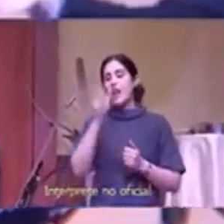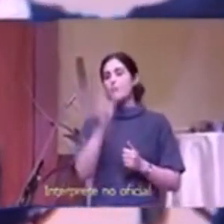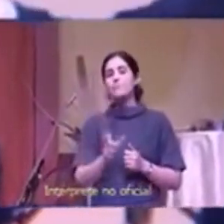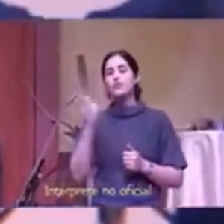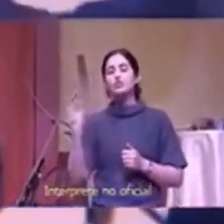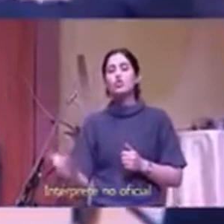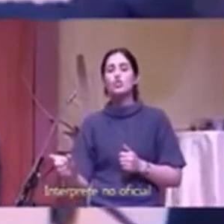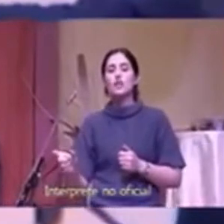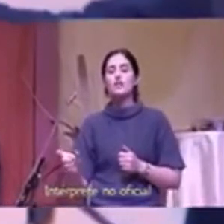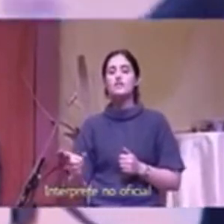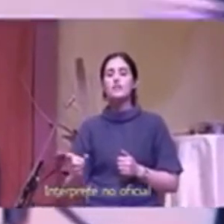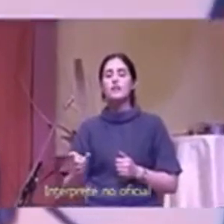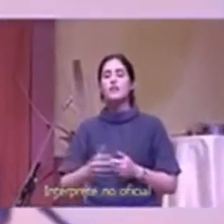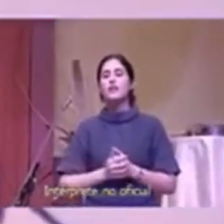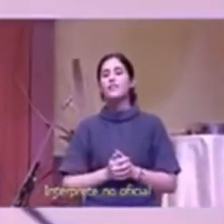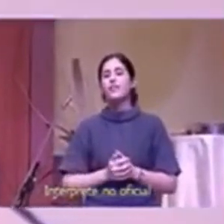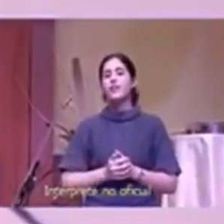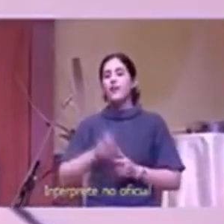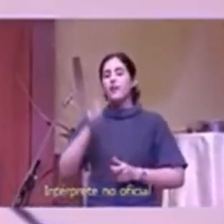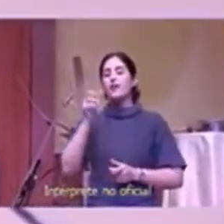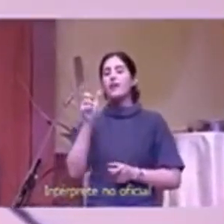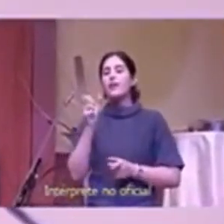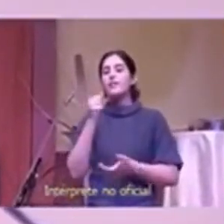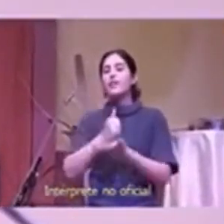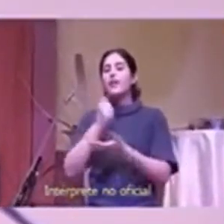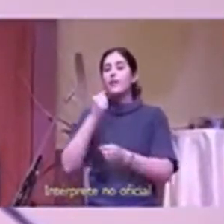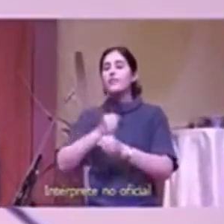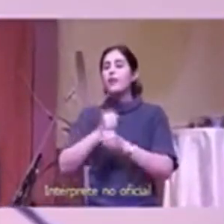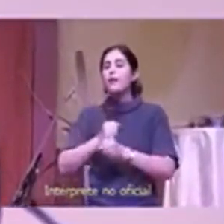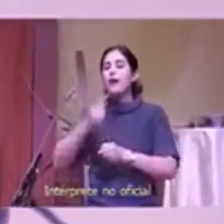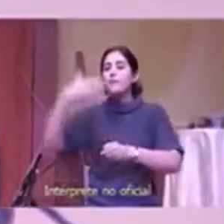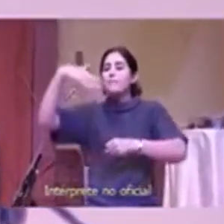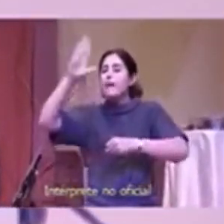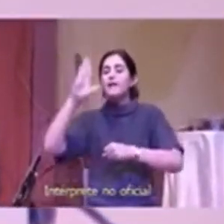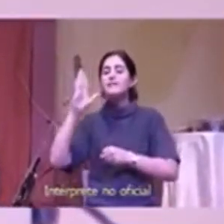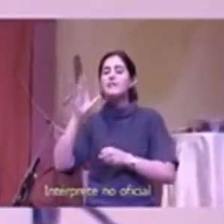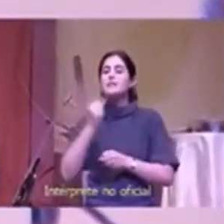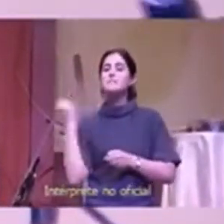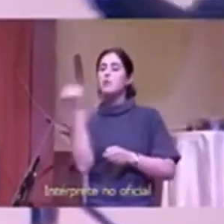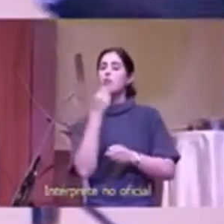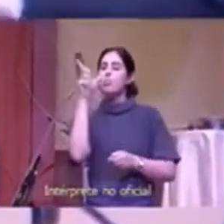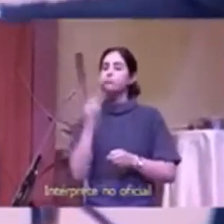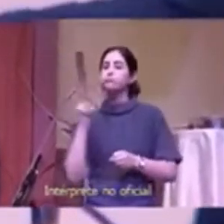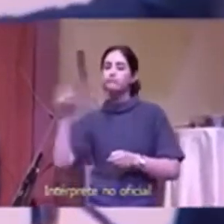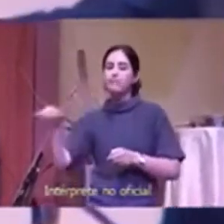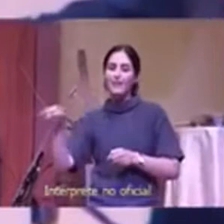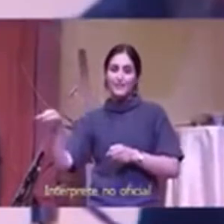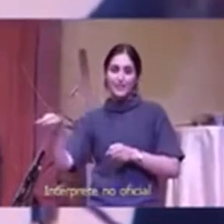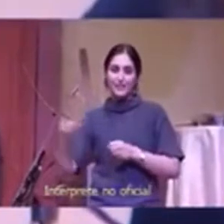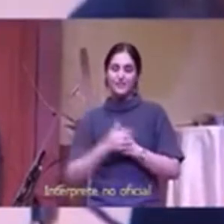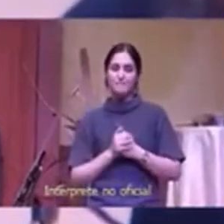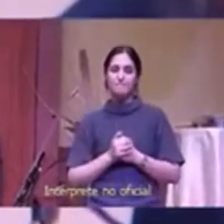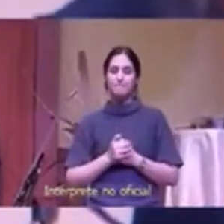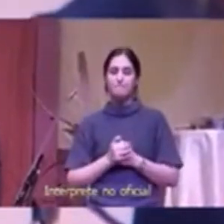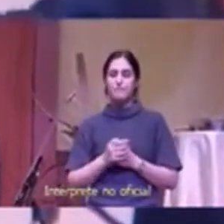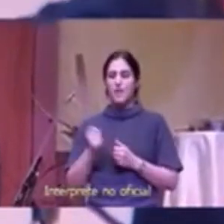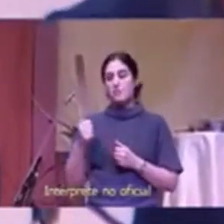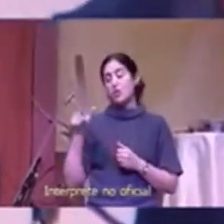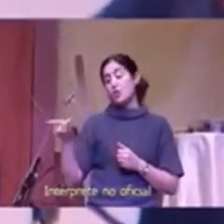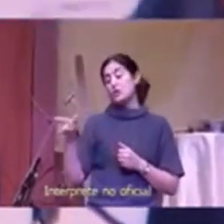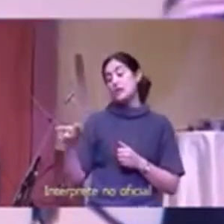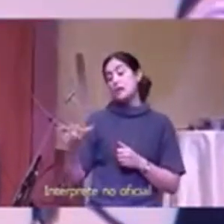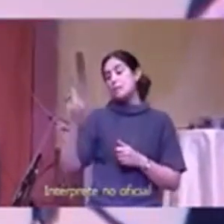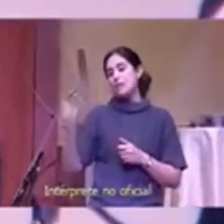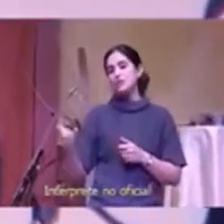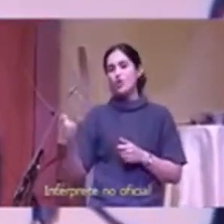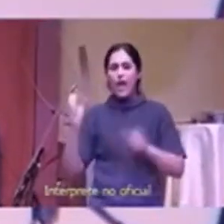elites de los negocios, los empresarios. But none of these people are bad in and of themselves. Y ninguna de esas personas es malo en